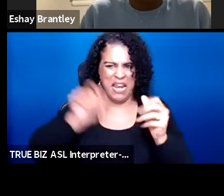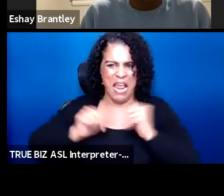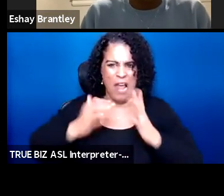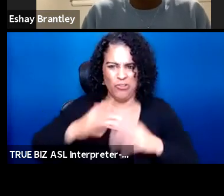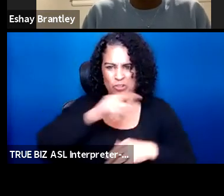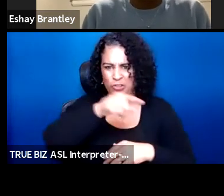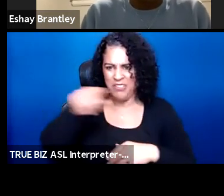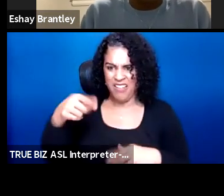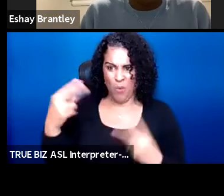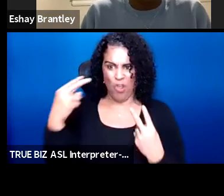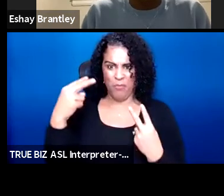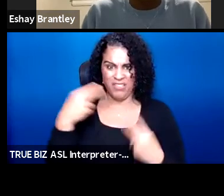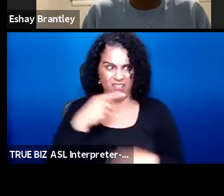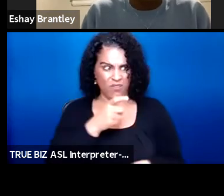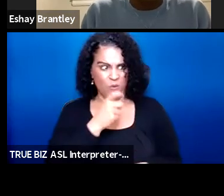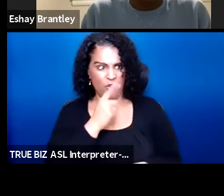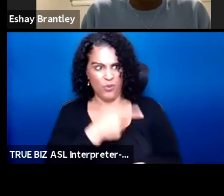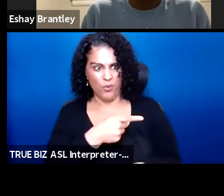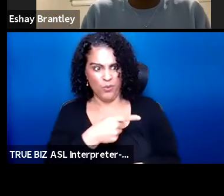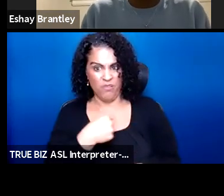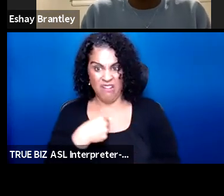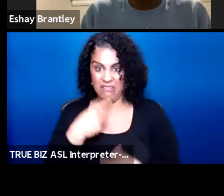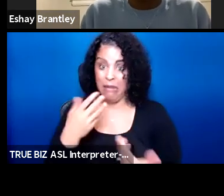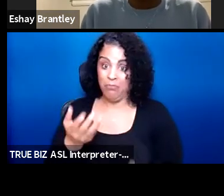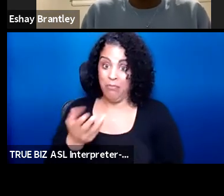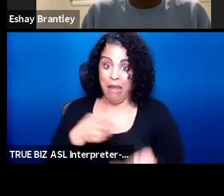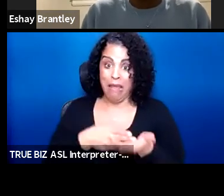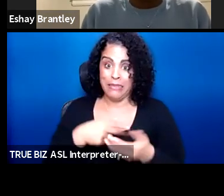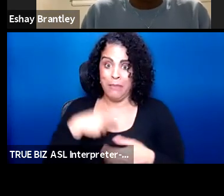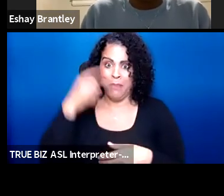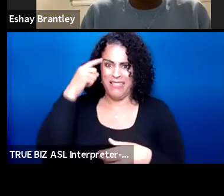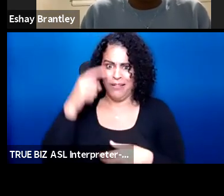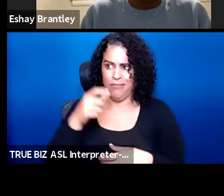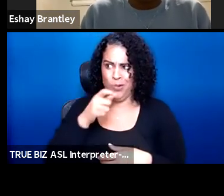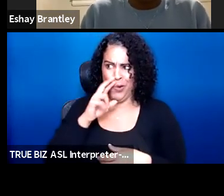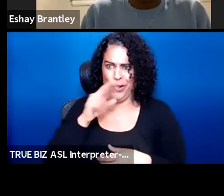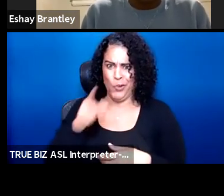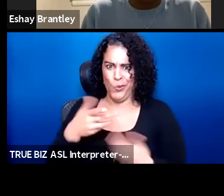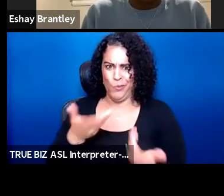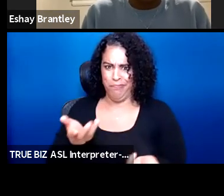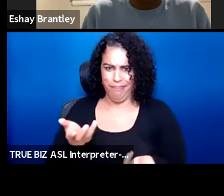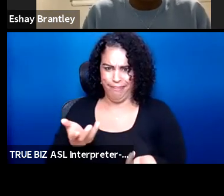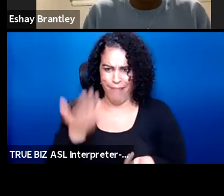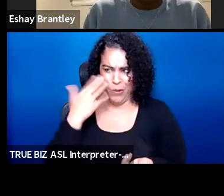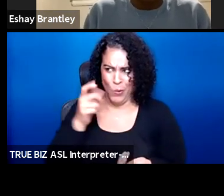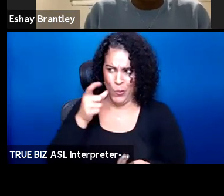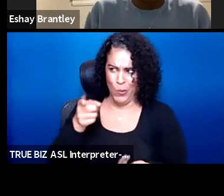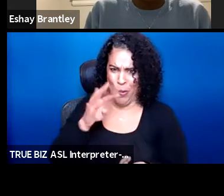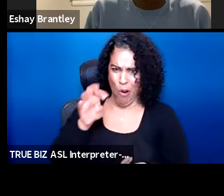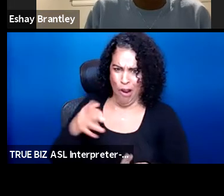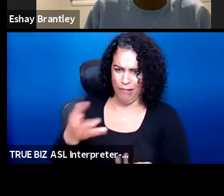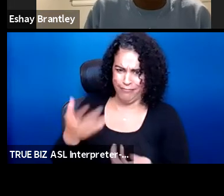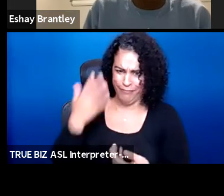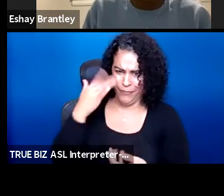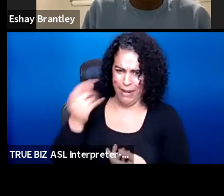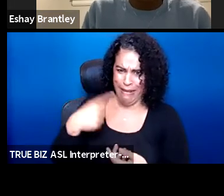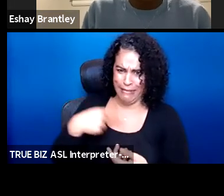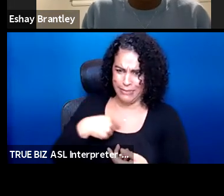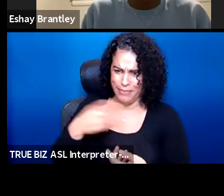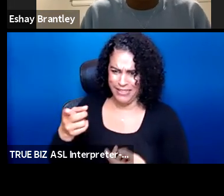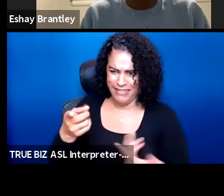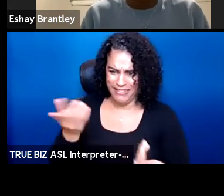would look at me and be like, who are you? And I would honestly, in my mind, go, who are you? Like, literally, who? I don't know who you are. You're a